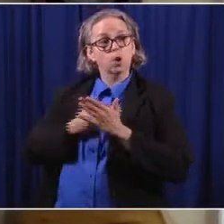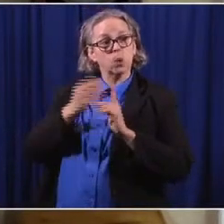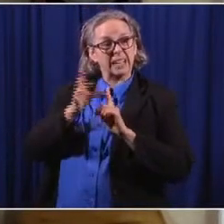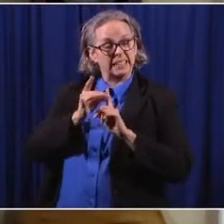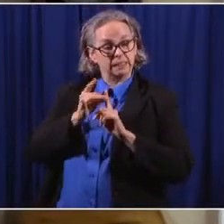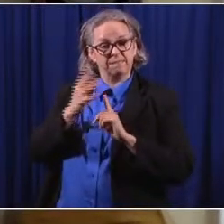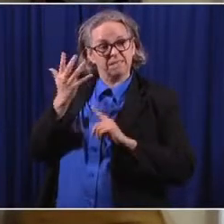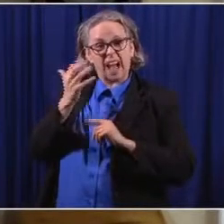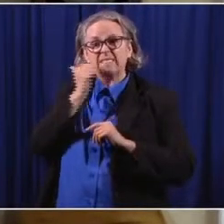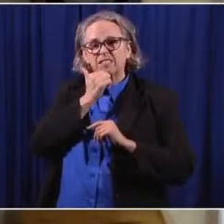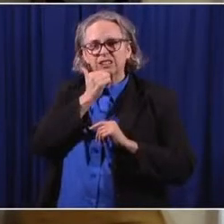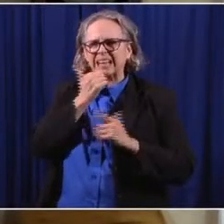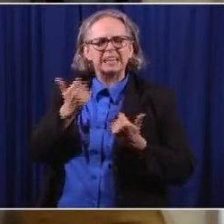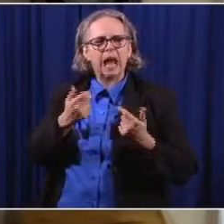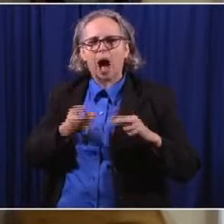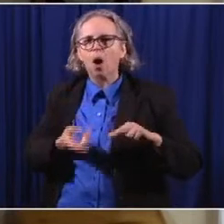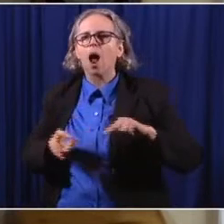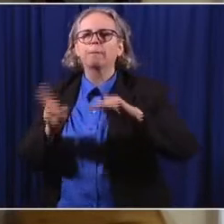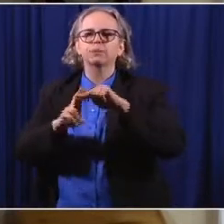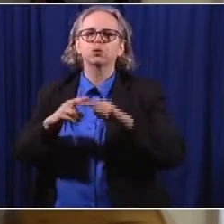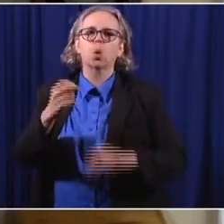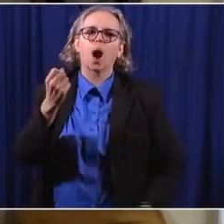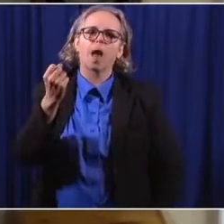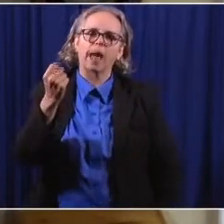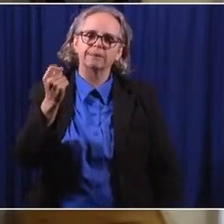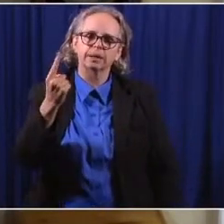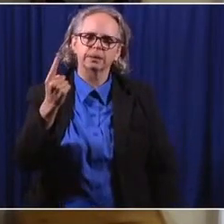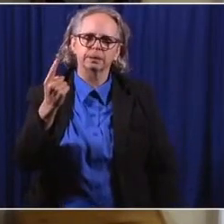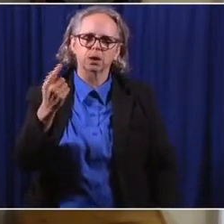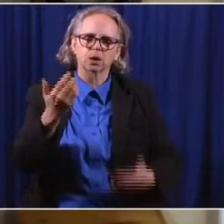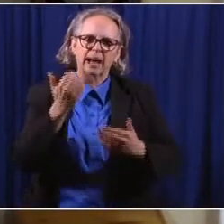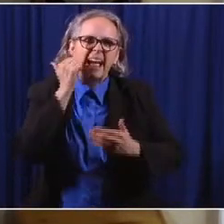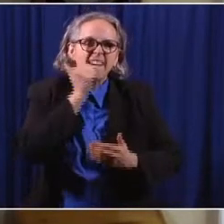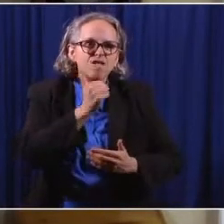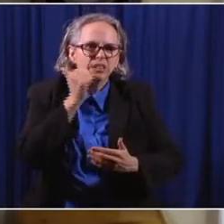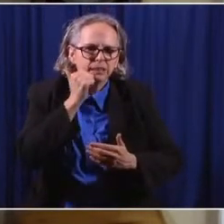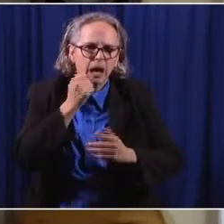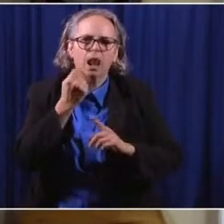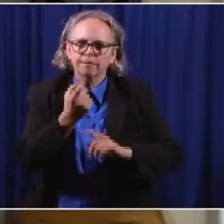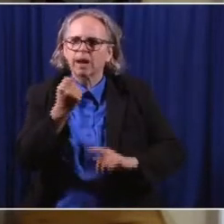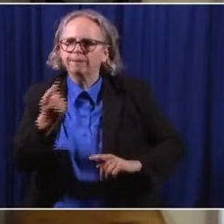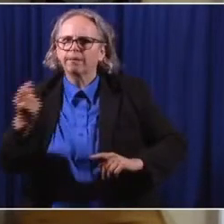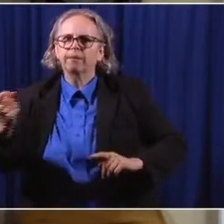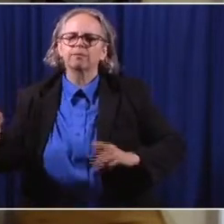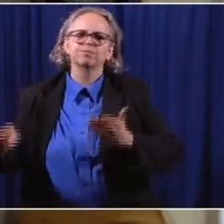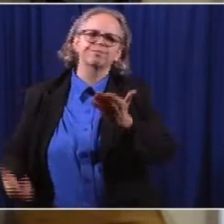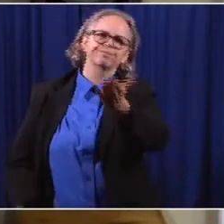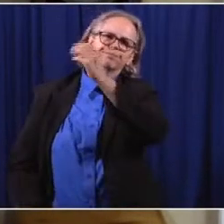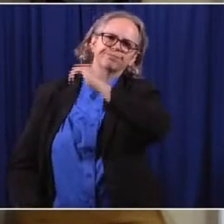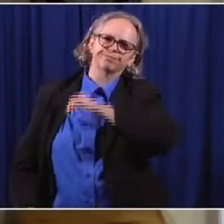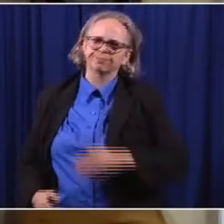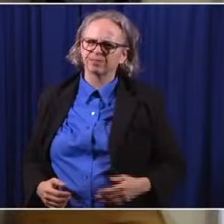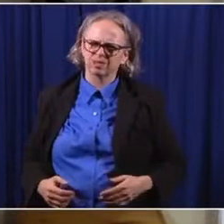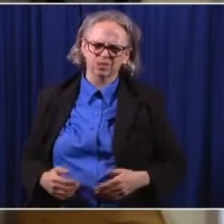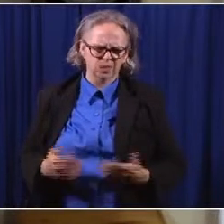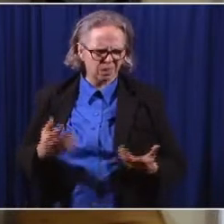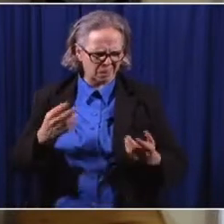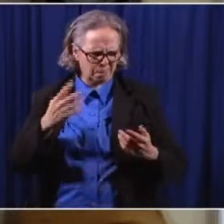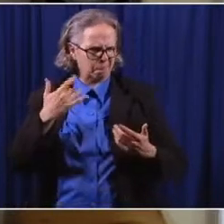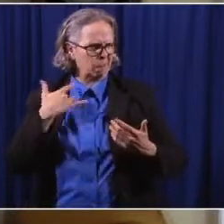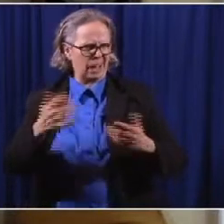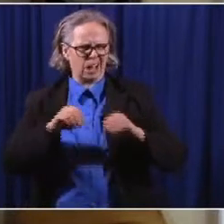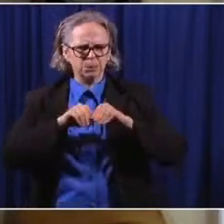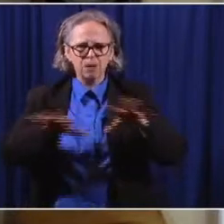average of 11 cases on August 29th. Primary source of spread in Putnam County is within